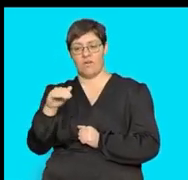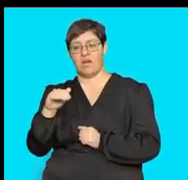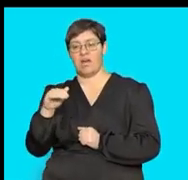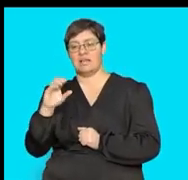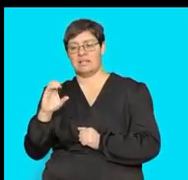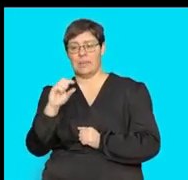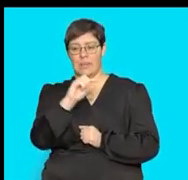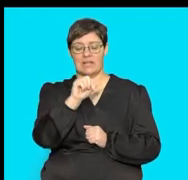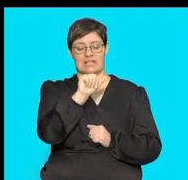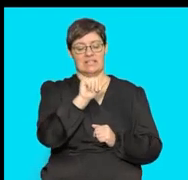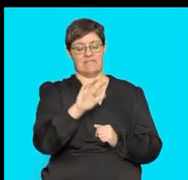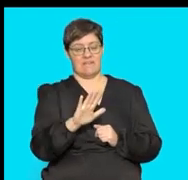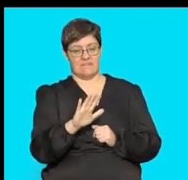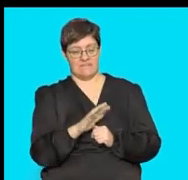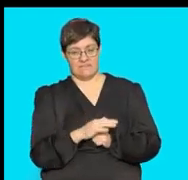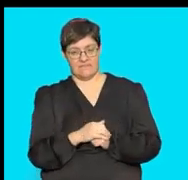54 over